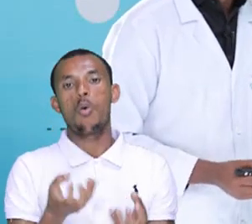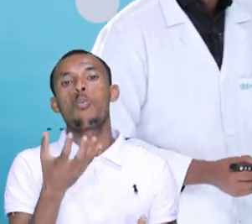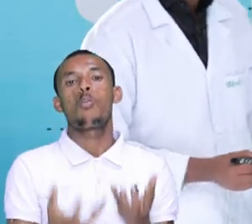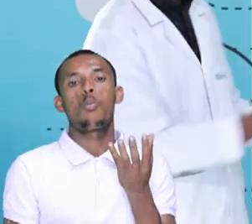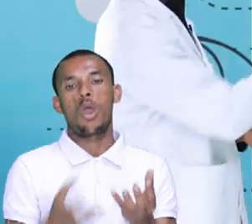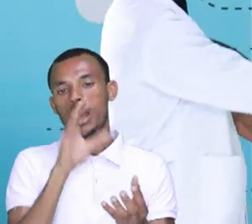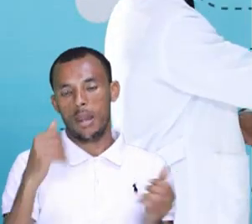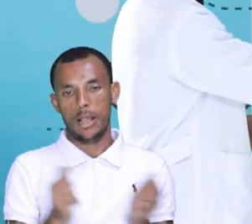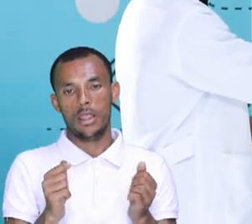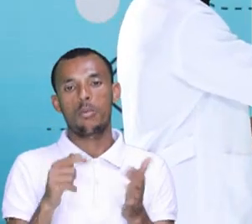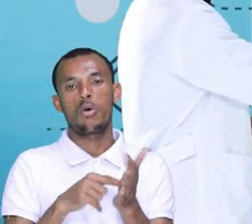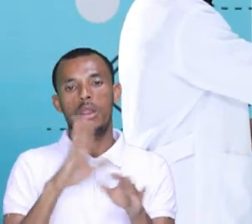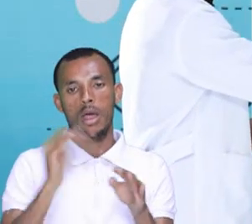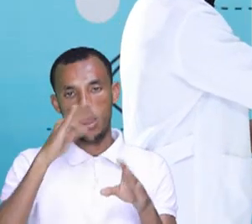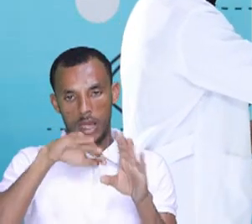melting point,